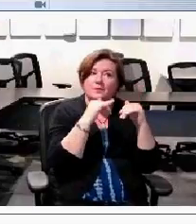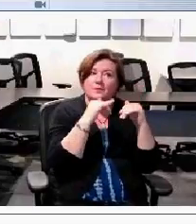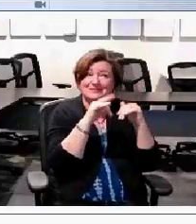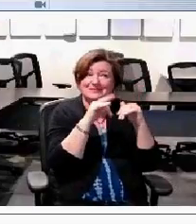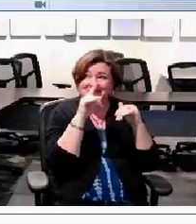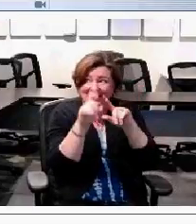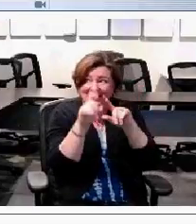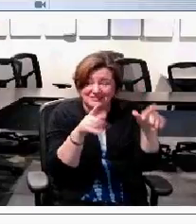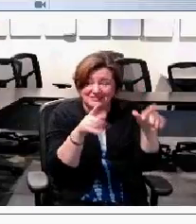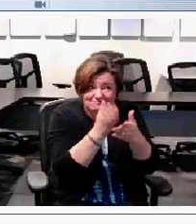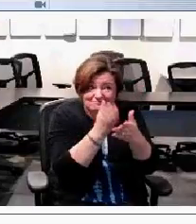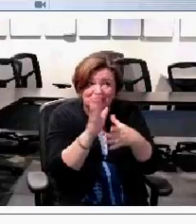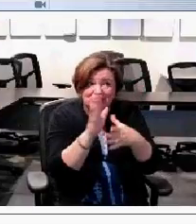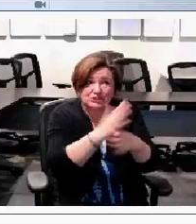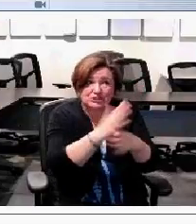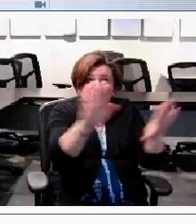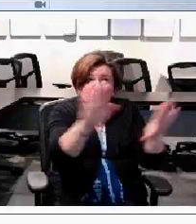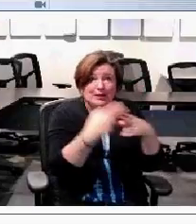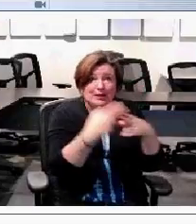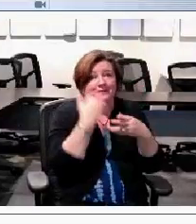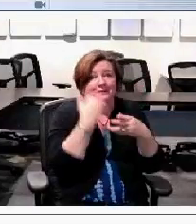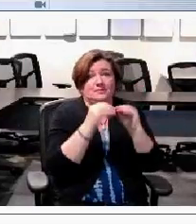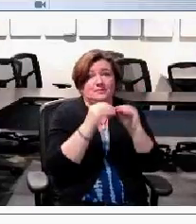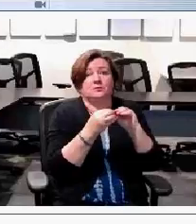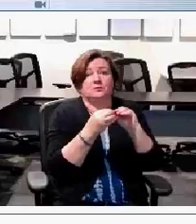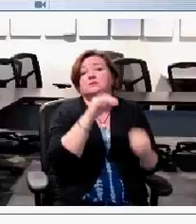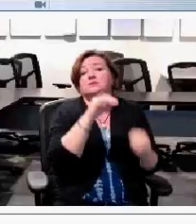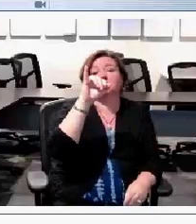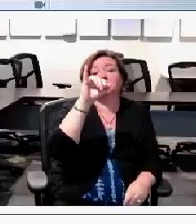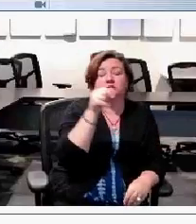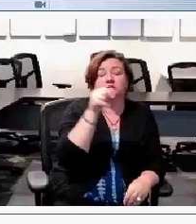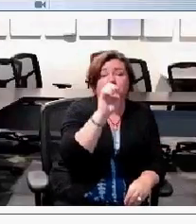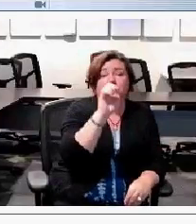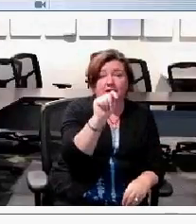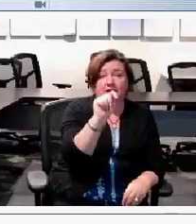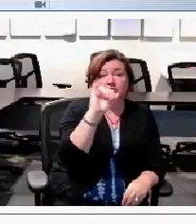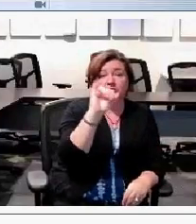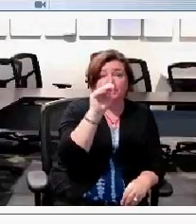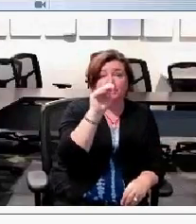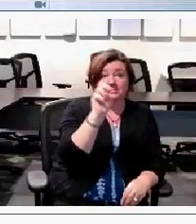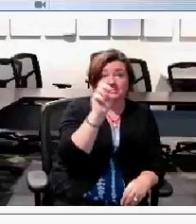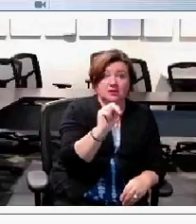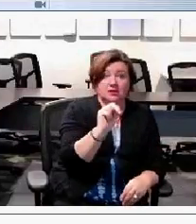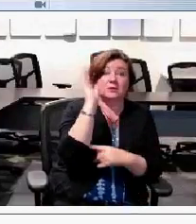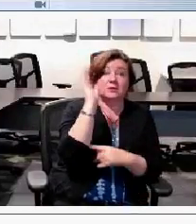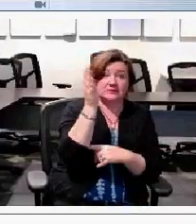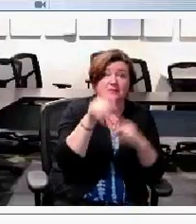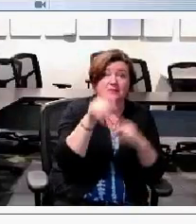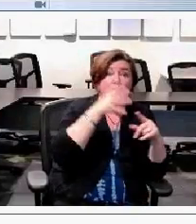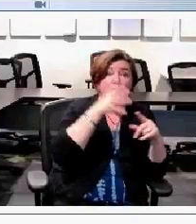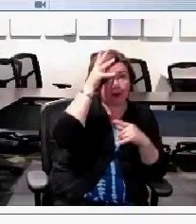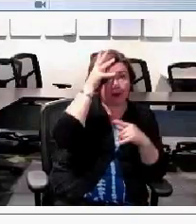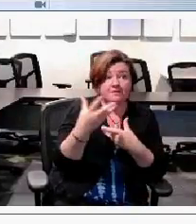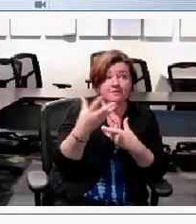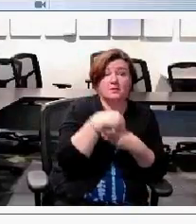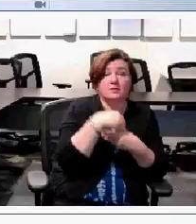I can share it. Other thing is, Janet Jameson is going to be talking for half of her day about parent